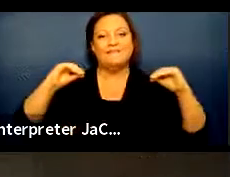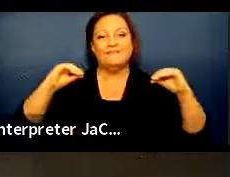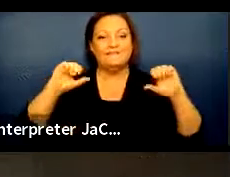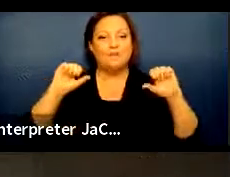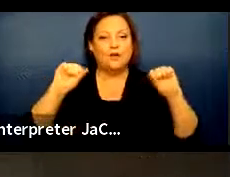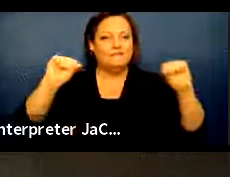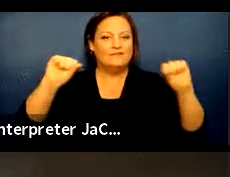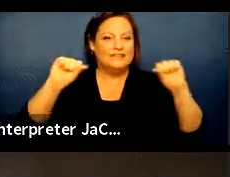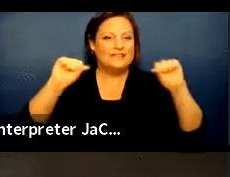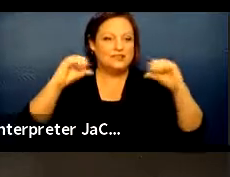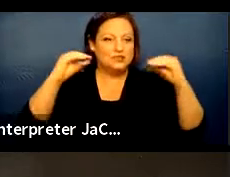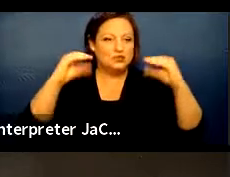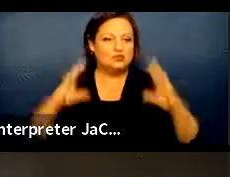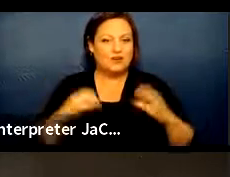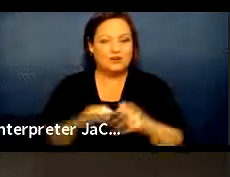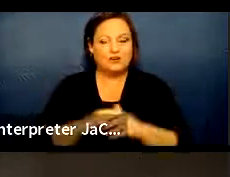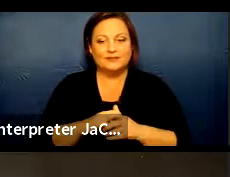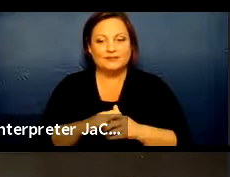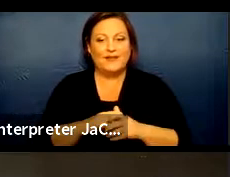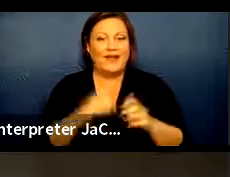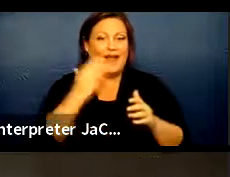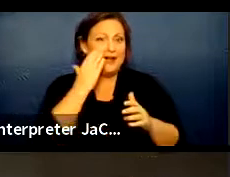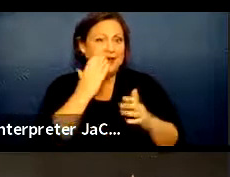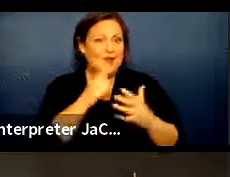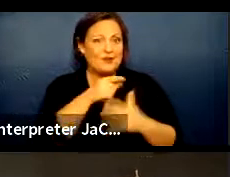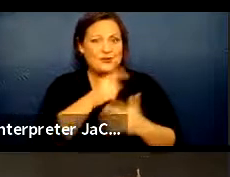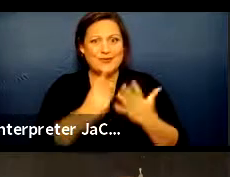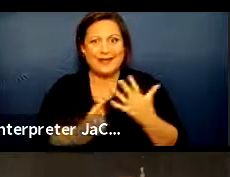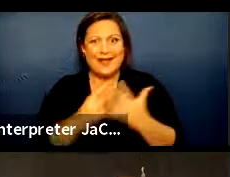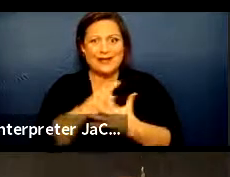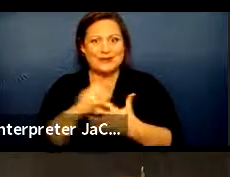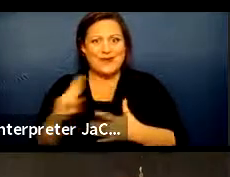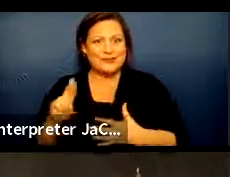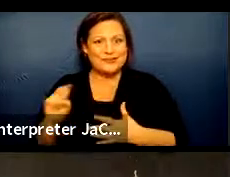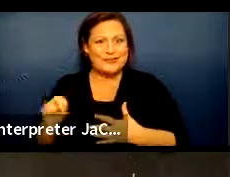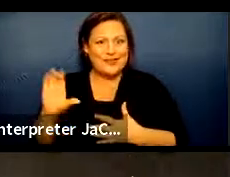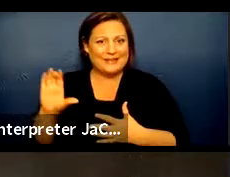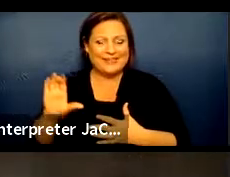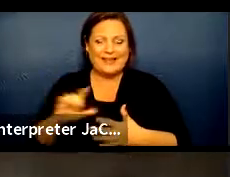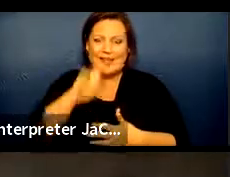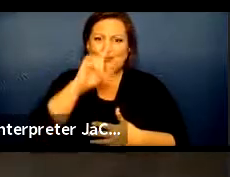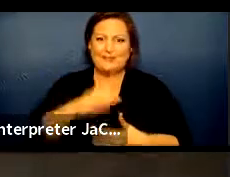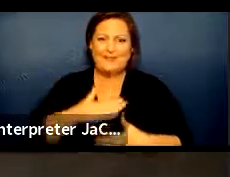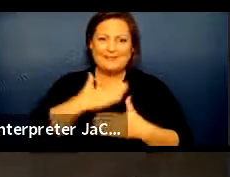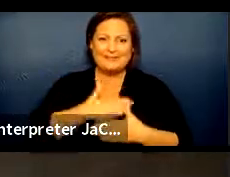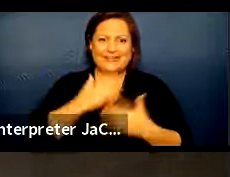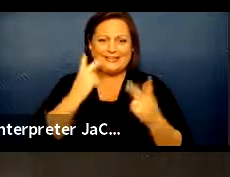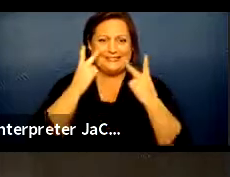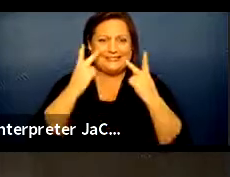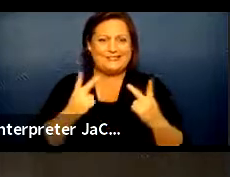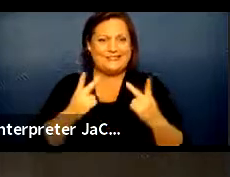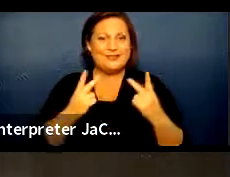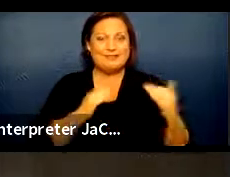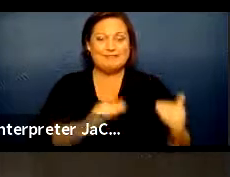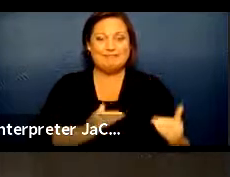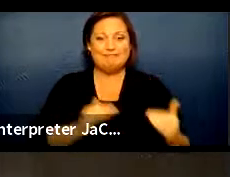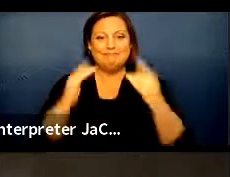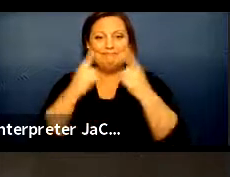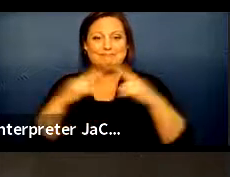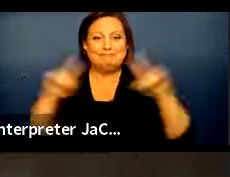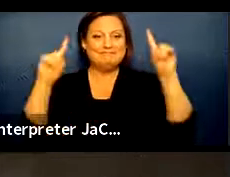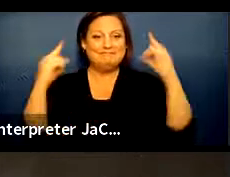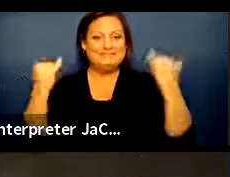that I've watched you grow since you were an undergraduate at UNC, Ashley, and I'm very pleased to see you make this milestone